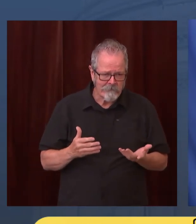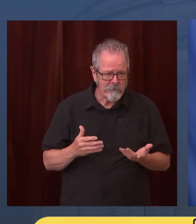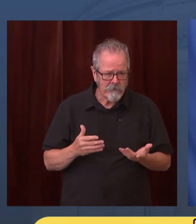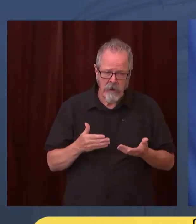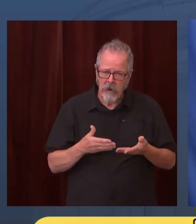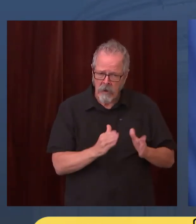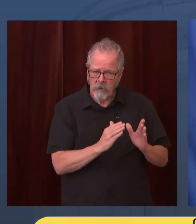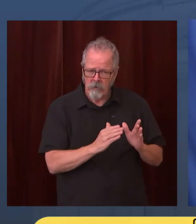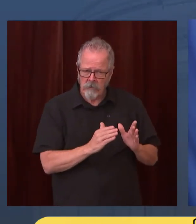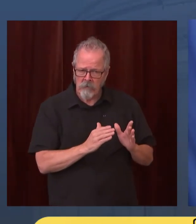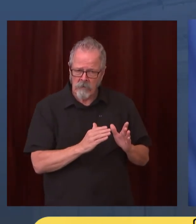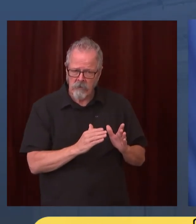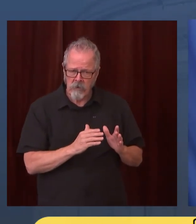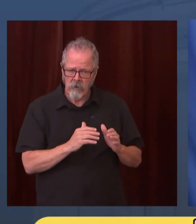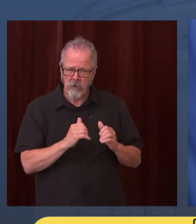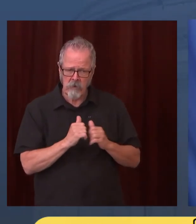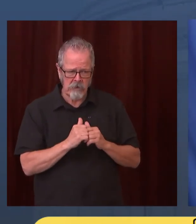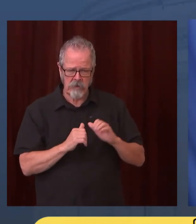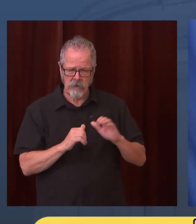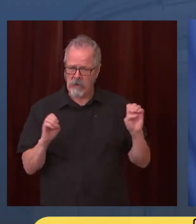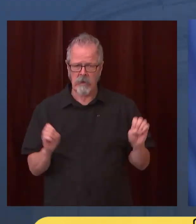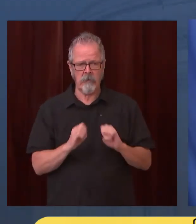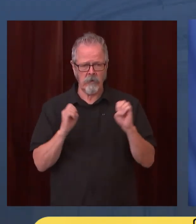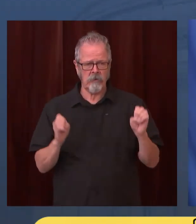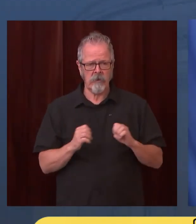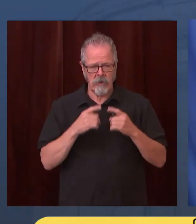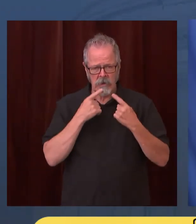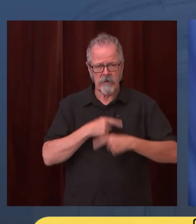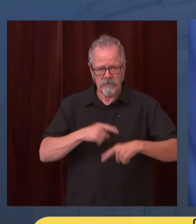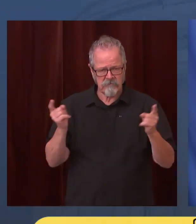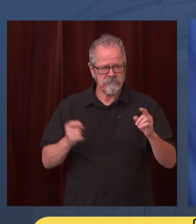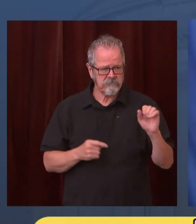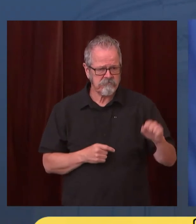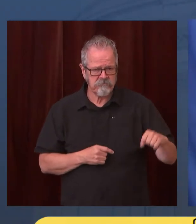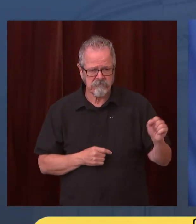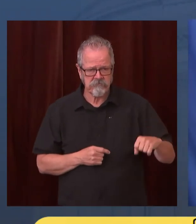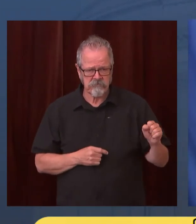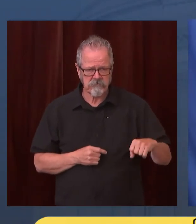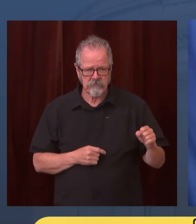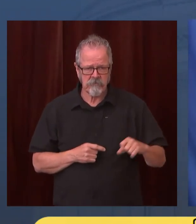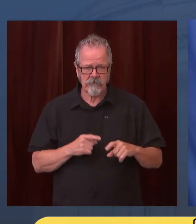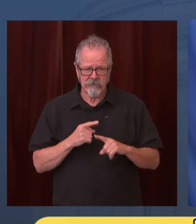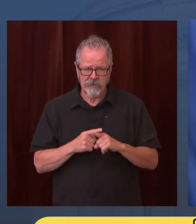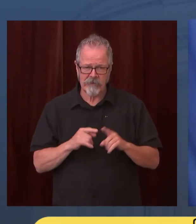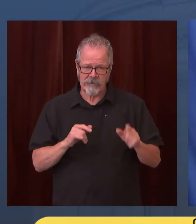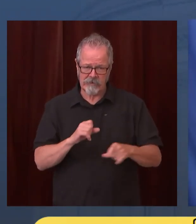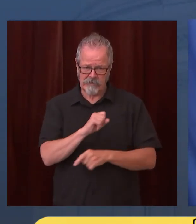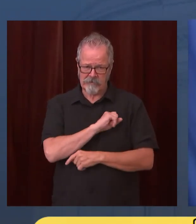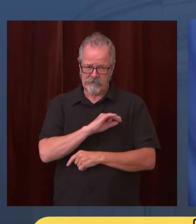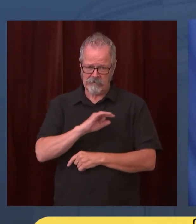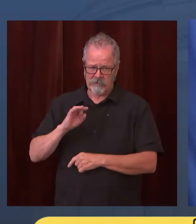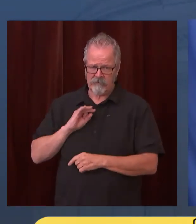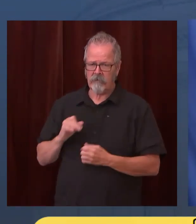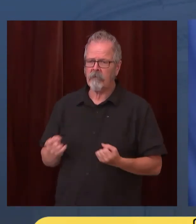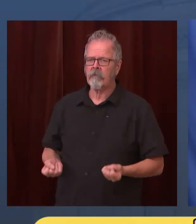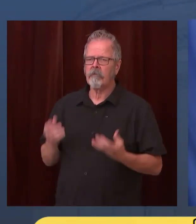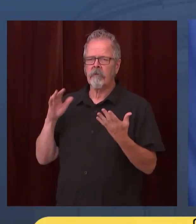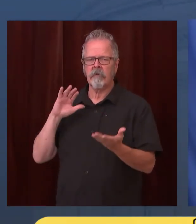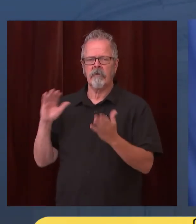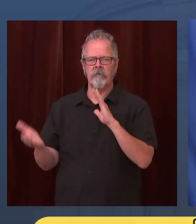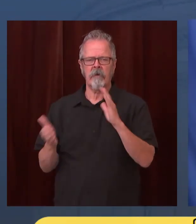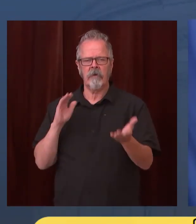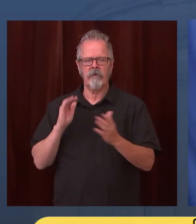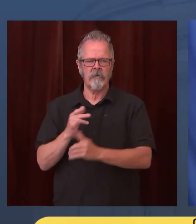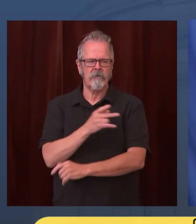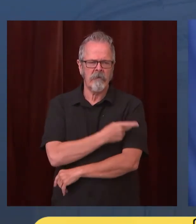emergency proclamations for changing of staffing ratios and how some of that care is being delivered in the four walls of